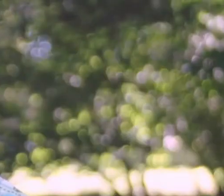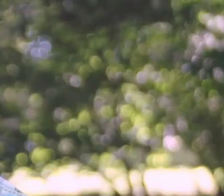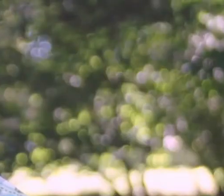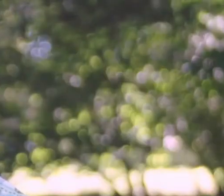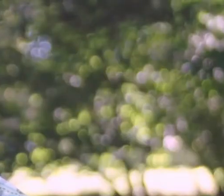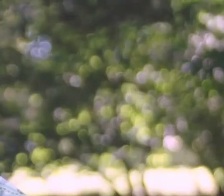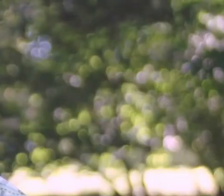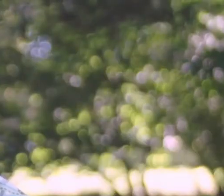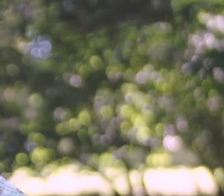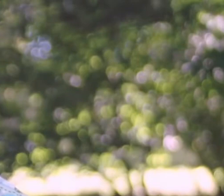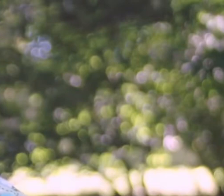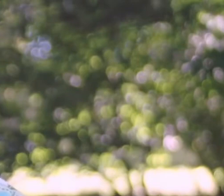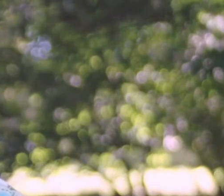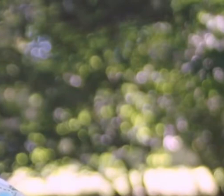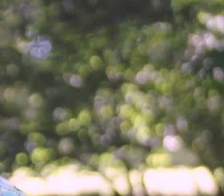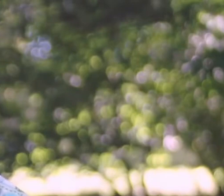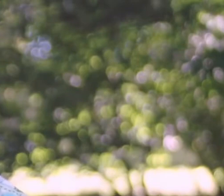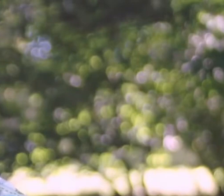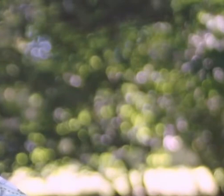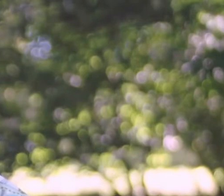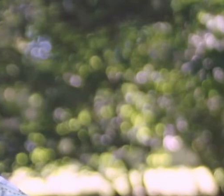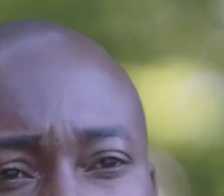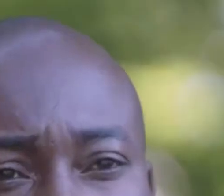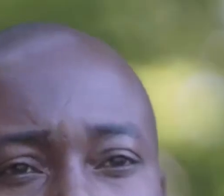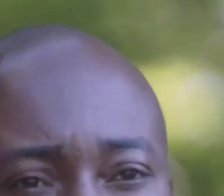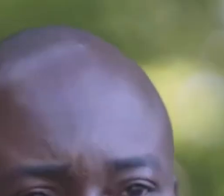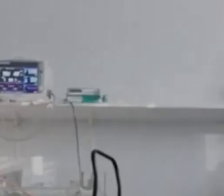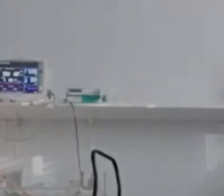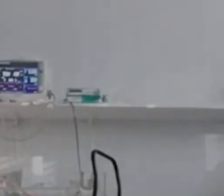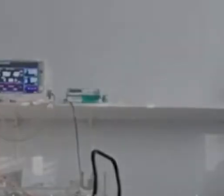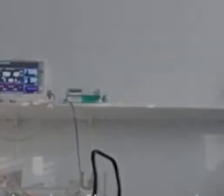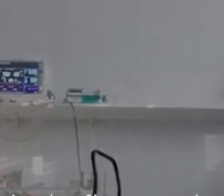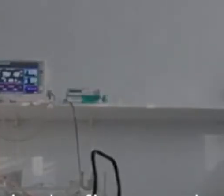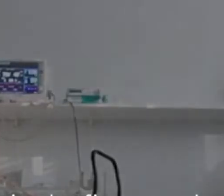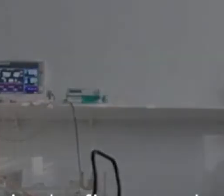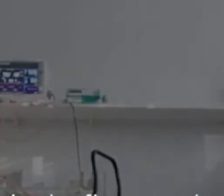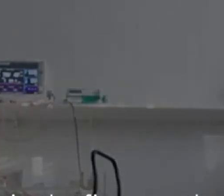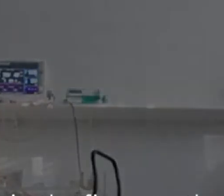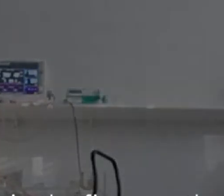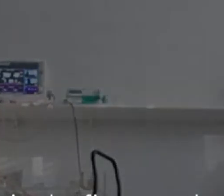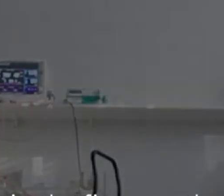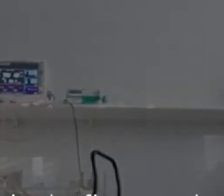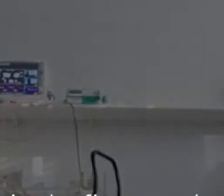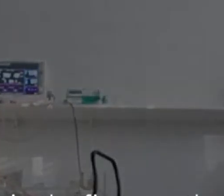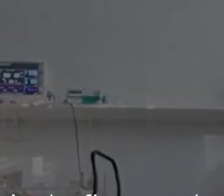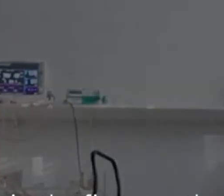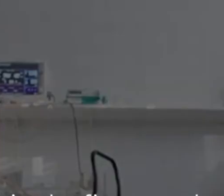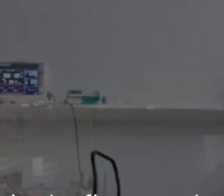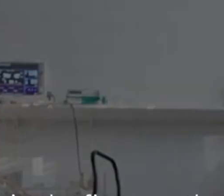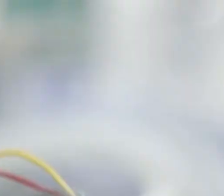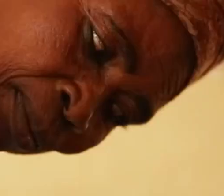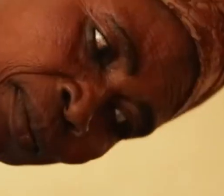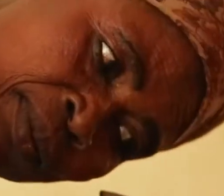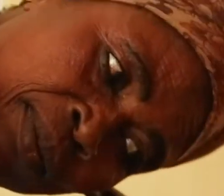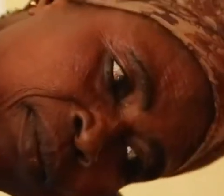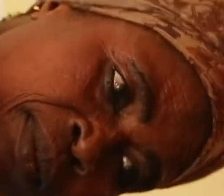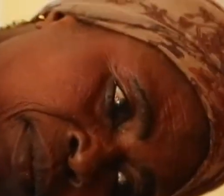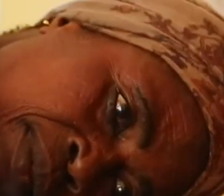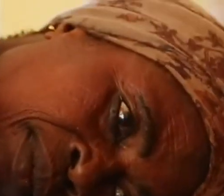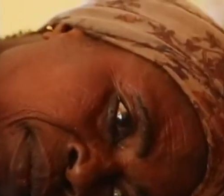it possible you could do it without the group activities, which is something Toronto Public Health had recommended in previous times, so you don't have that kind of uncertainty in group